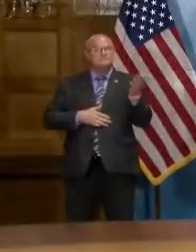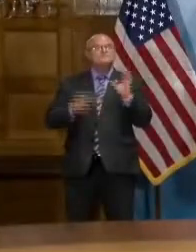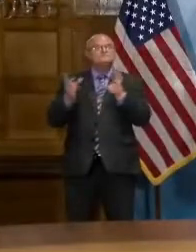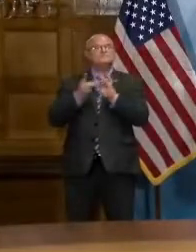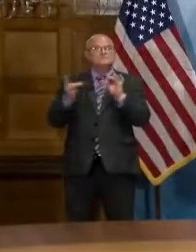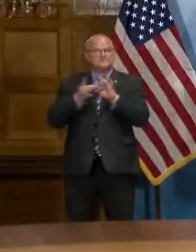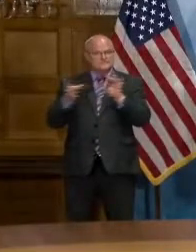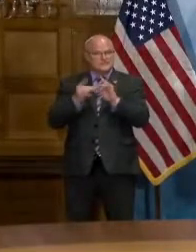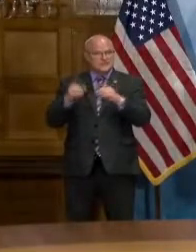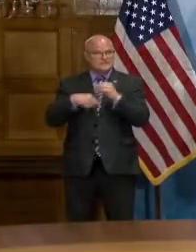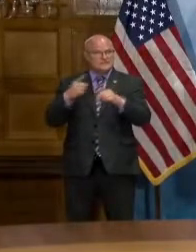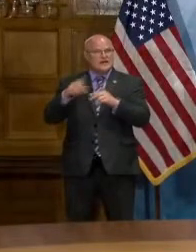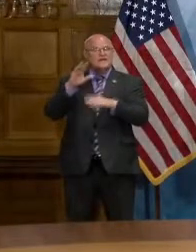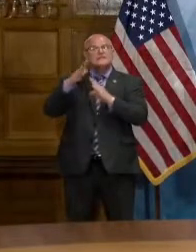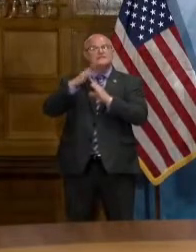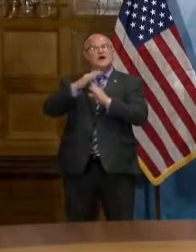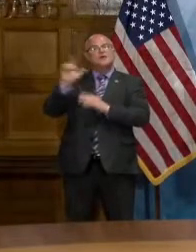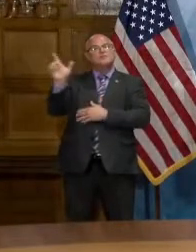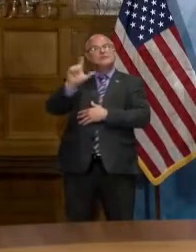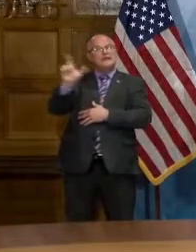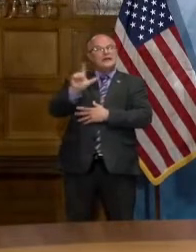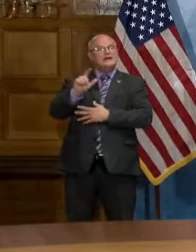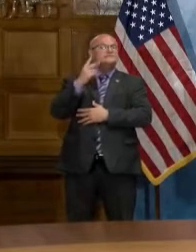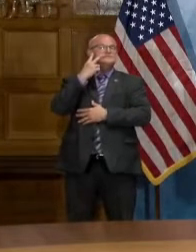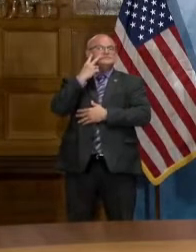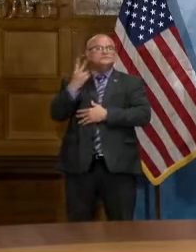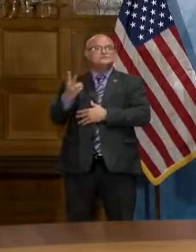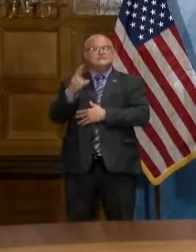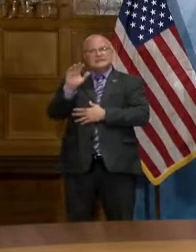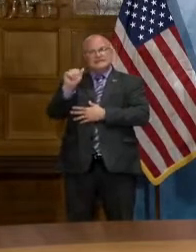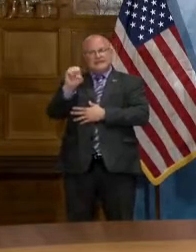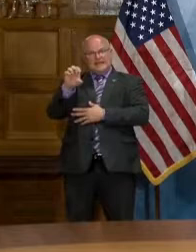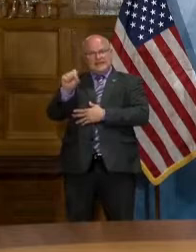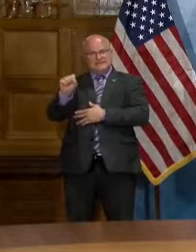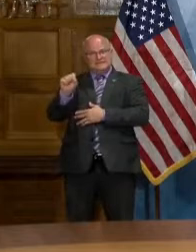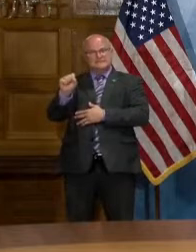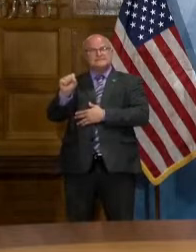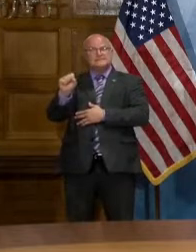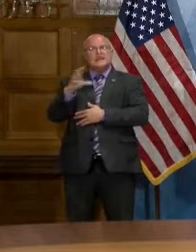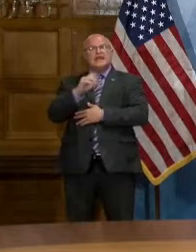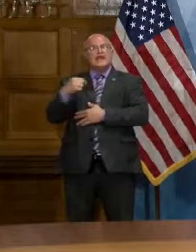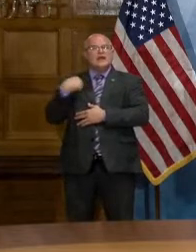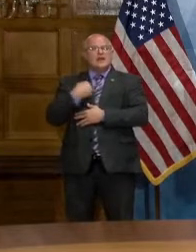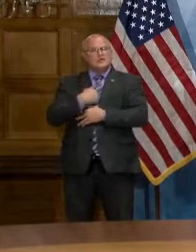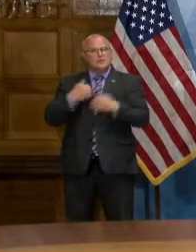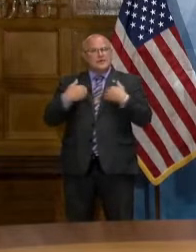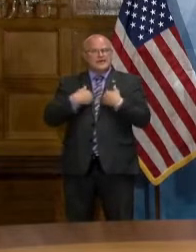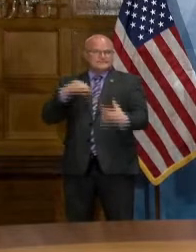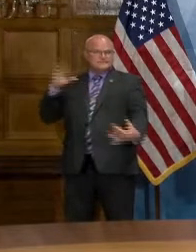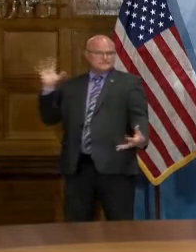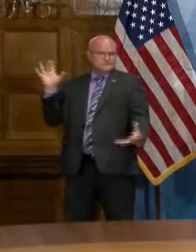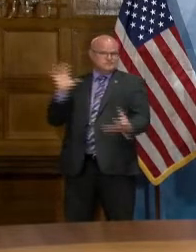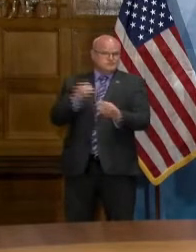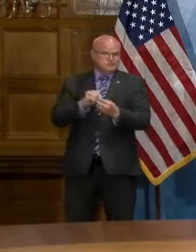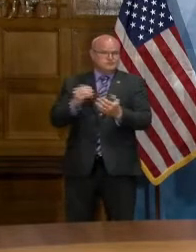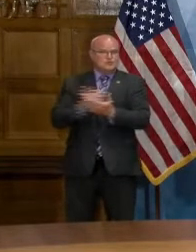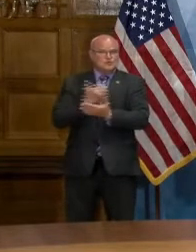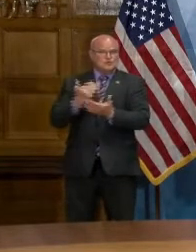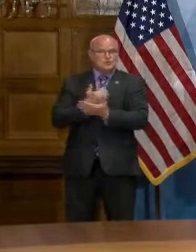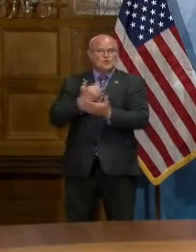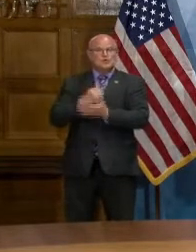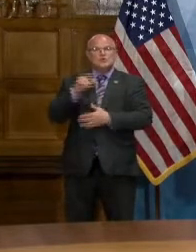the story. On the top left, you'll see the cases, and we have total cases, new cases